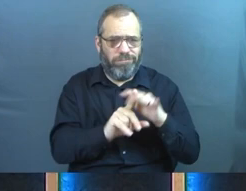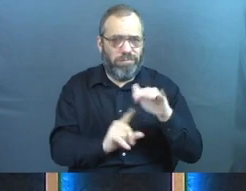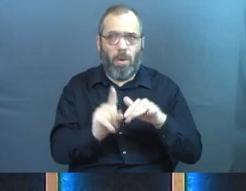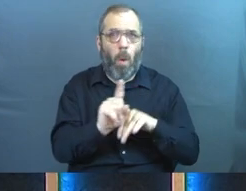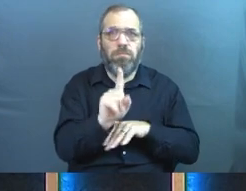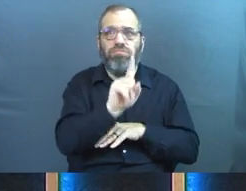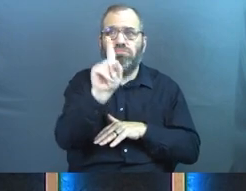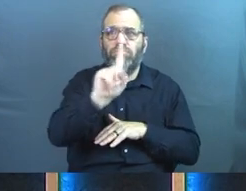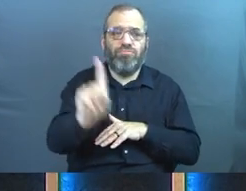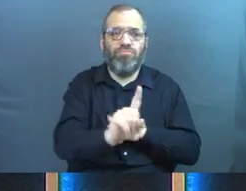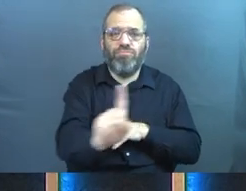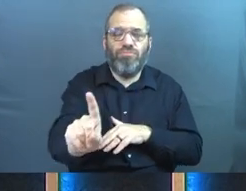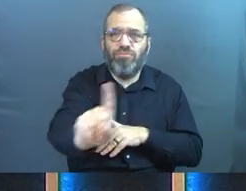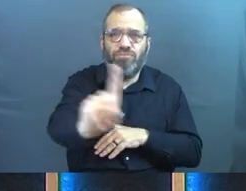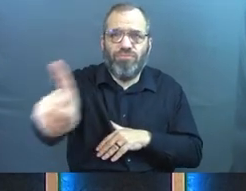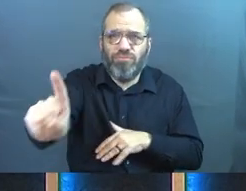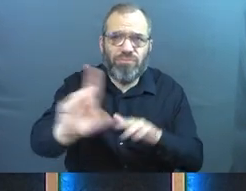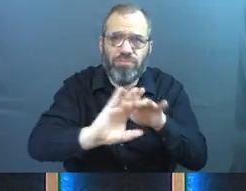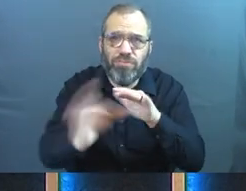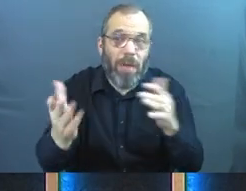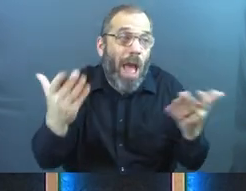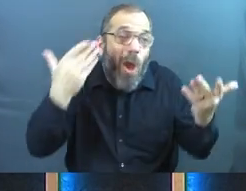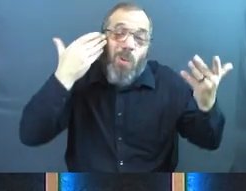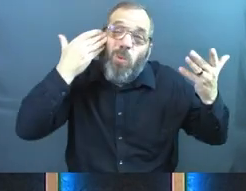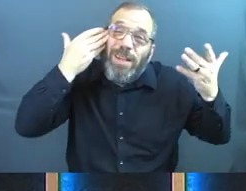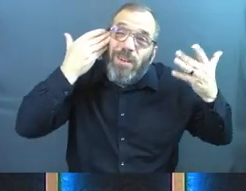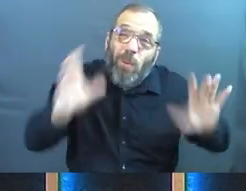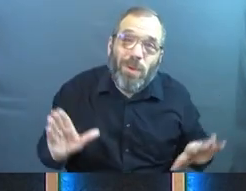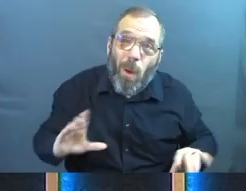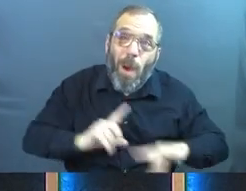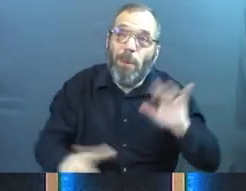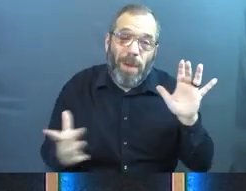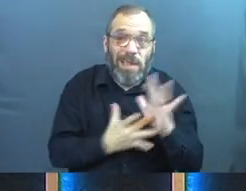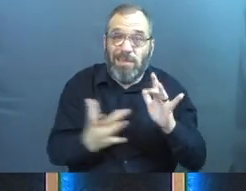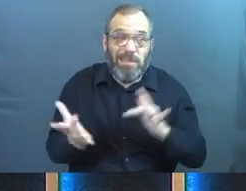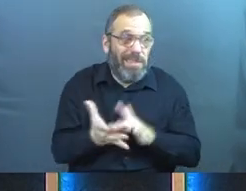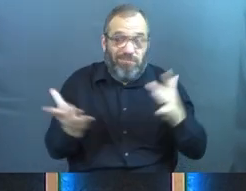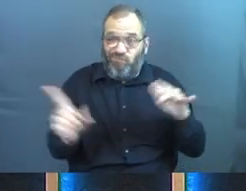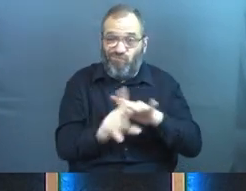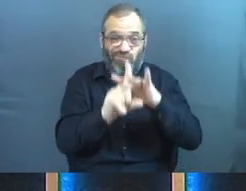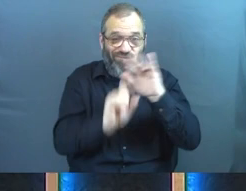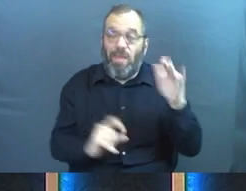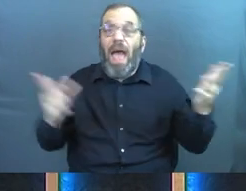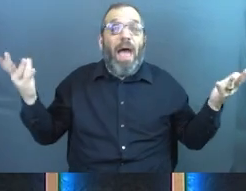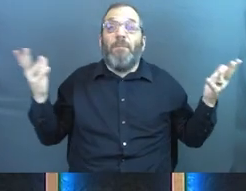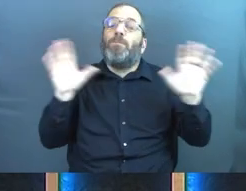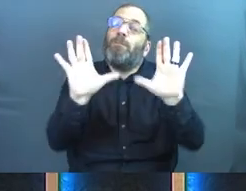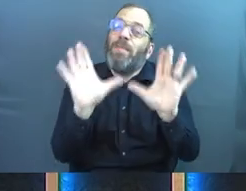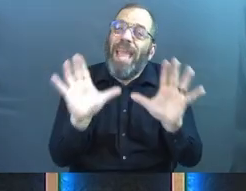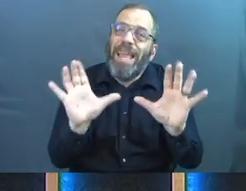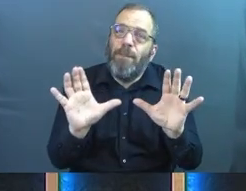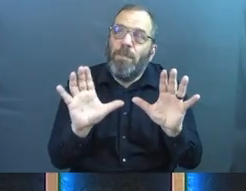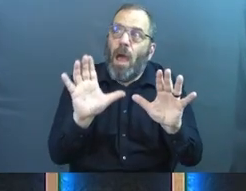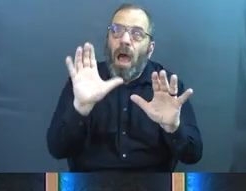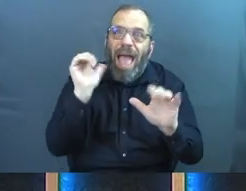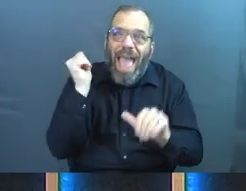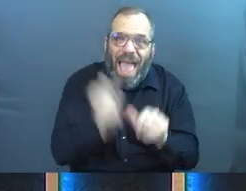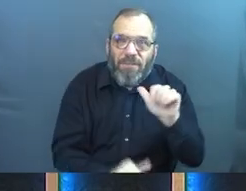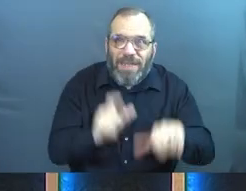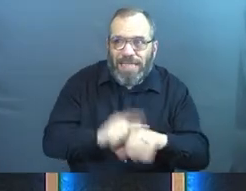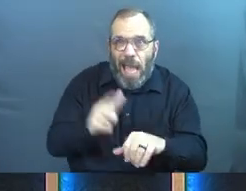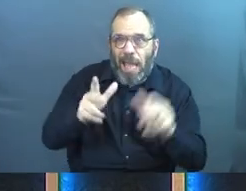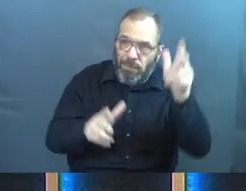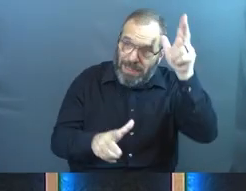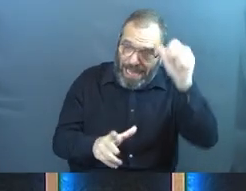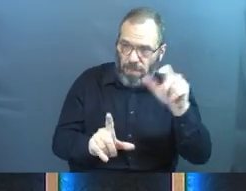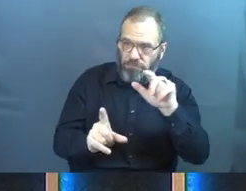floated through the crowd somehow and invisibly got away from them. We don't know how. Jesus just did it. Here's the thing. Every time Satan tries